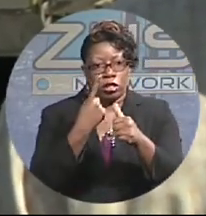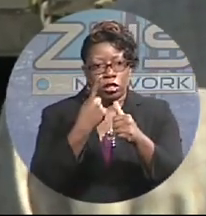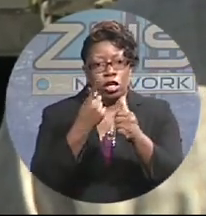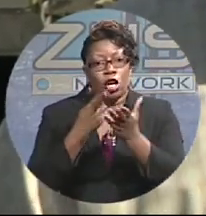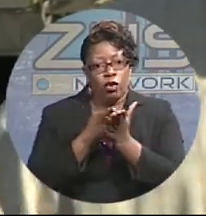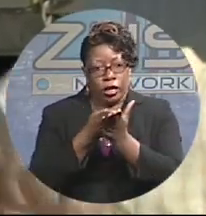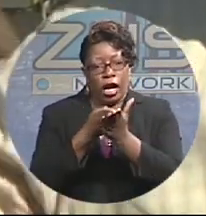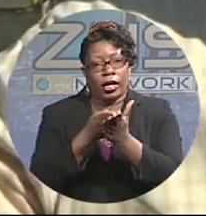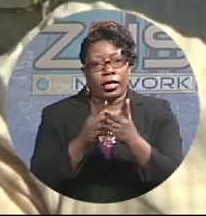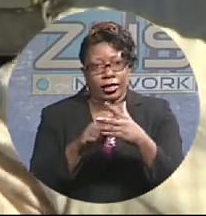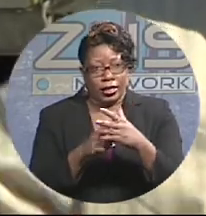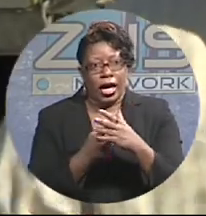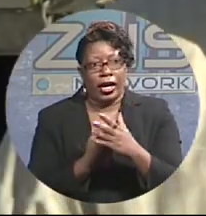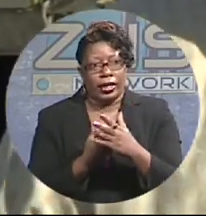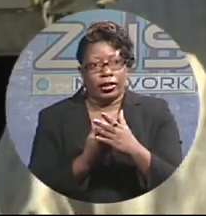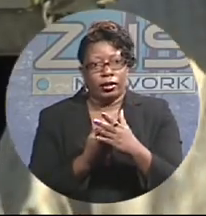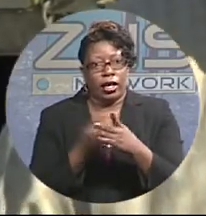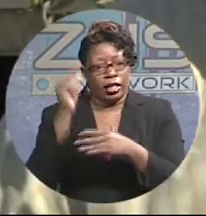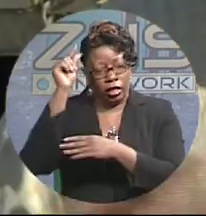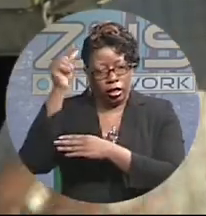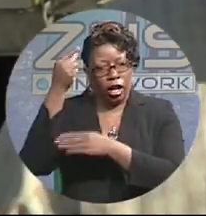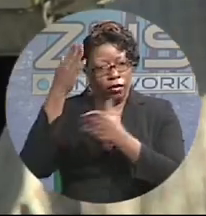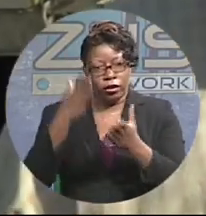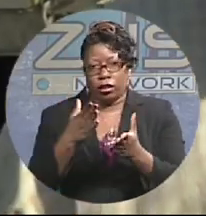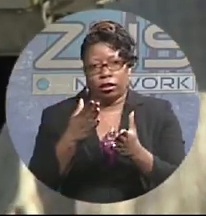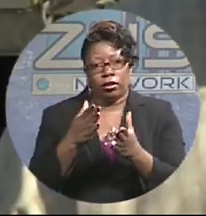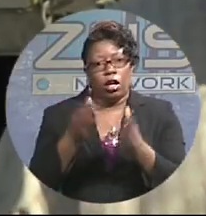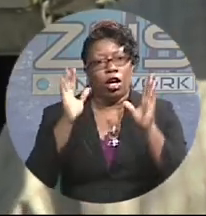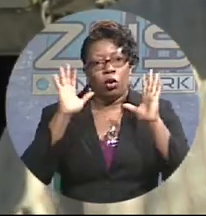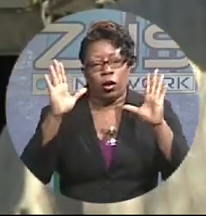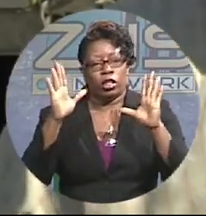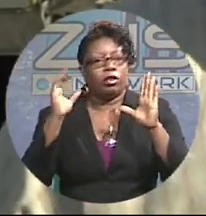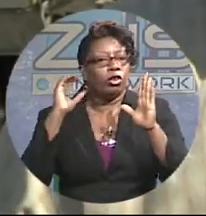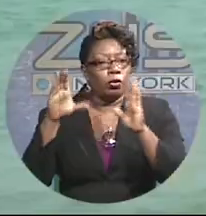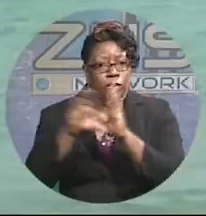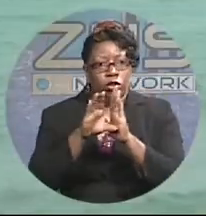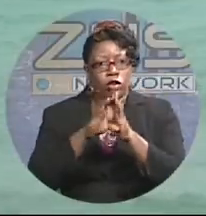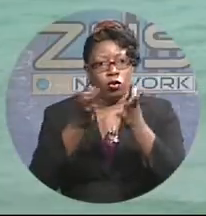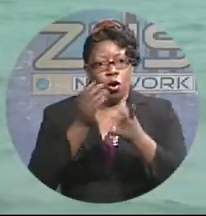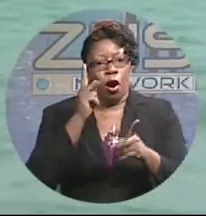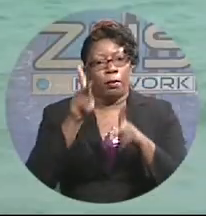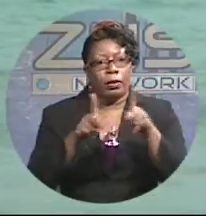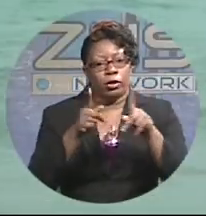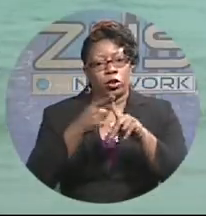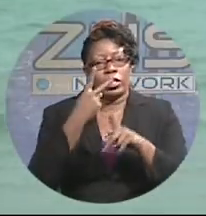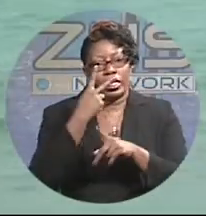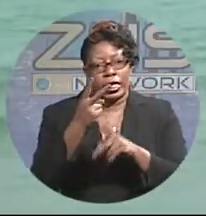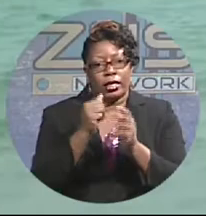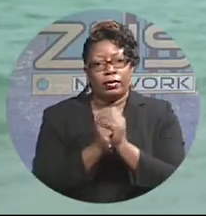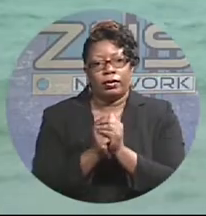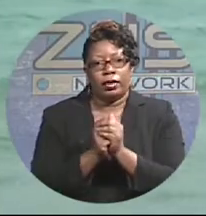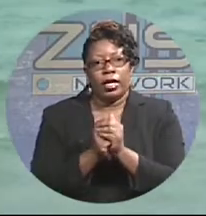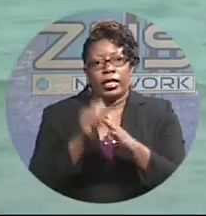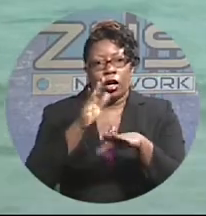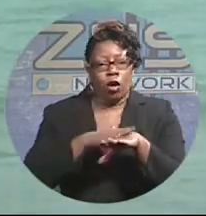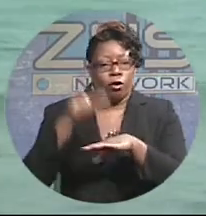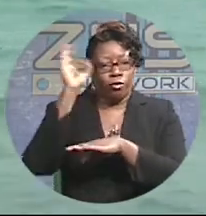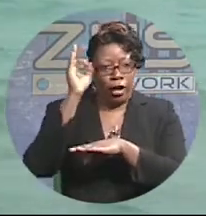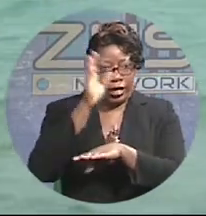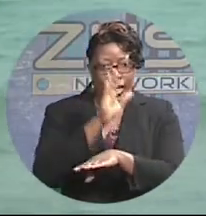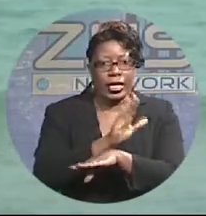Linton Riggs, and the governor, and it's some outstanding photos that we want people to see. Now, at the ceremony on Friday night,